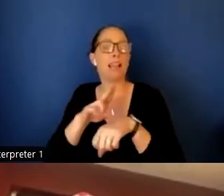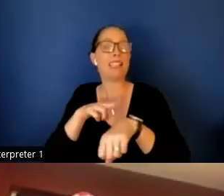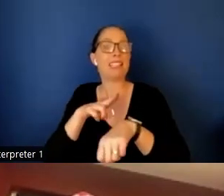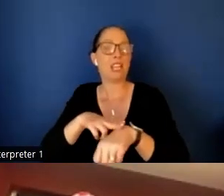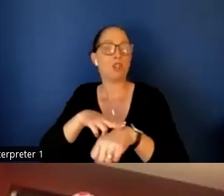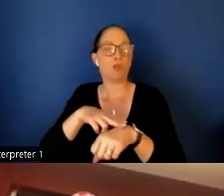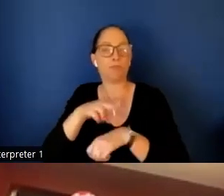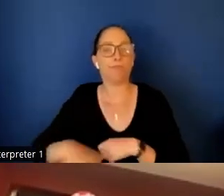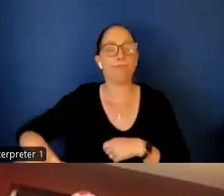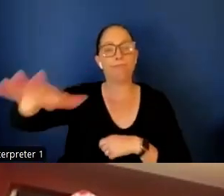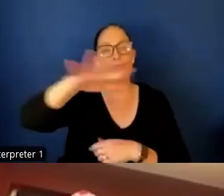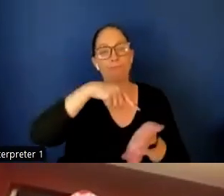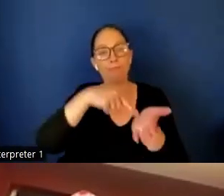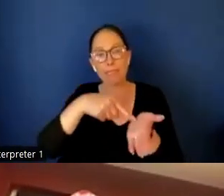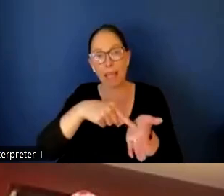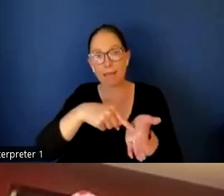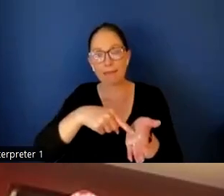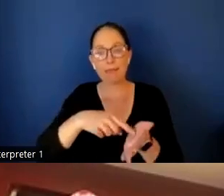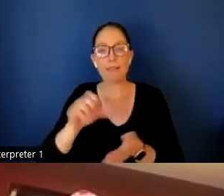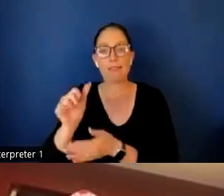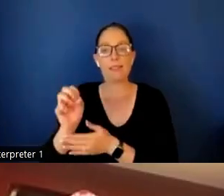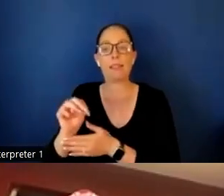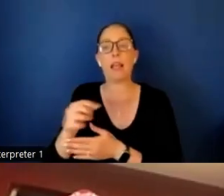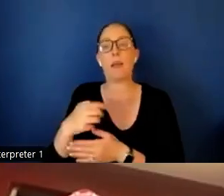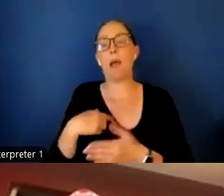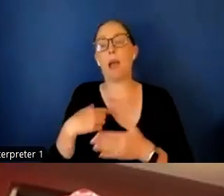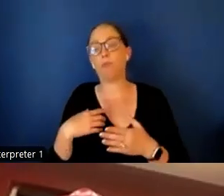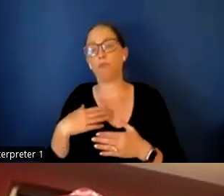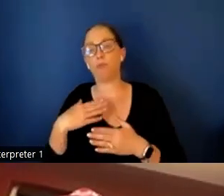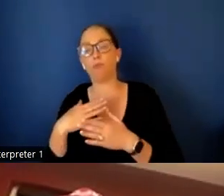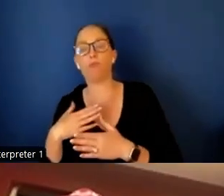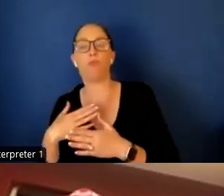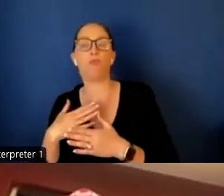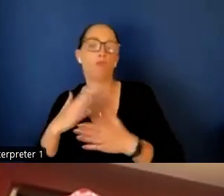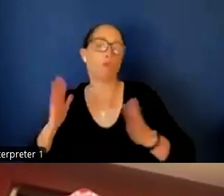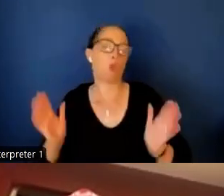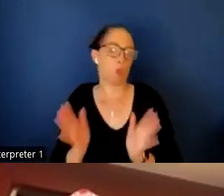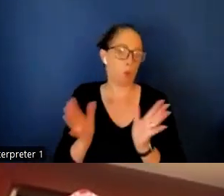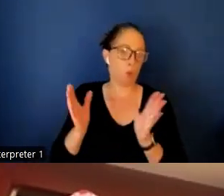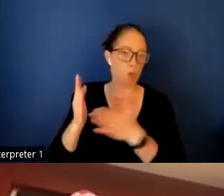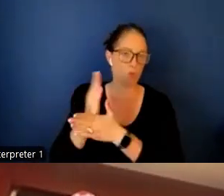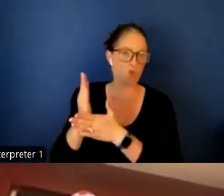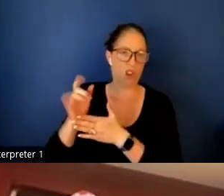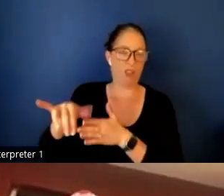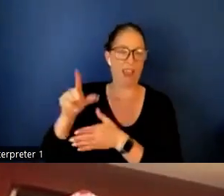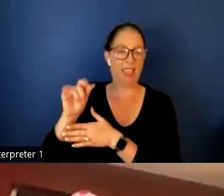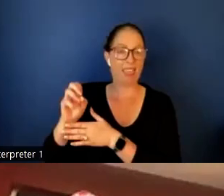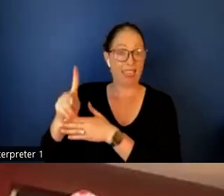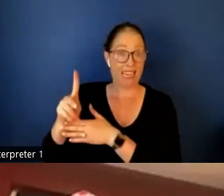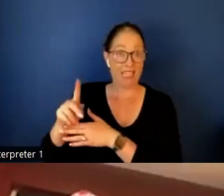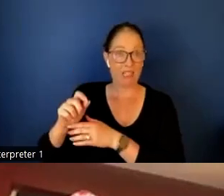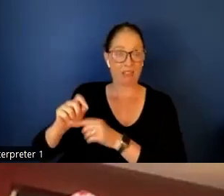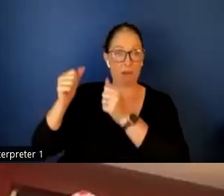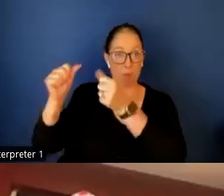And Sam, I would encourage you to share something in our link. You can share that with the larger group. That would be great.